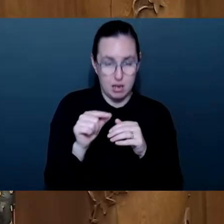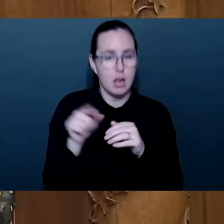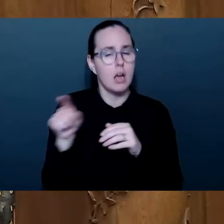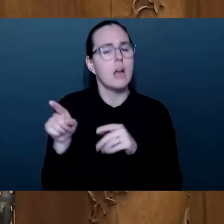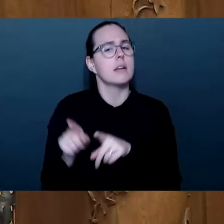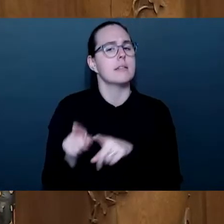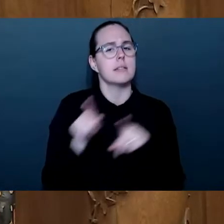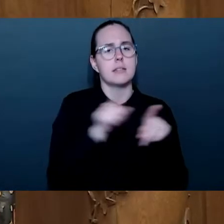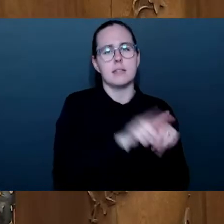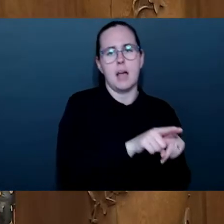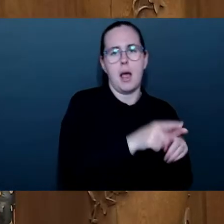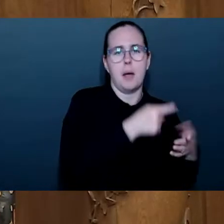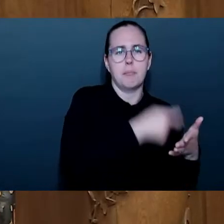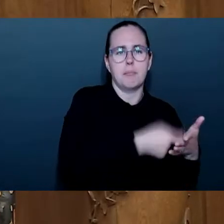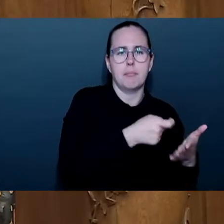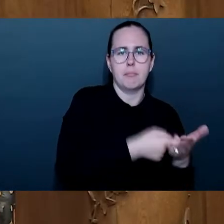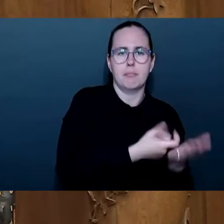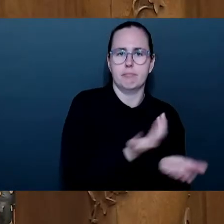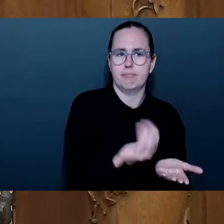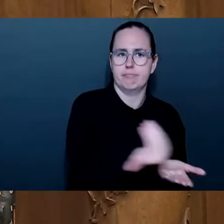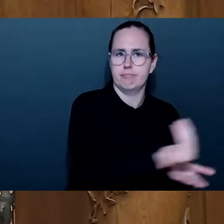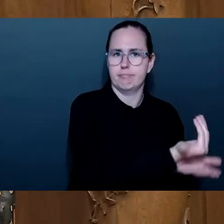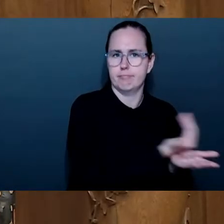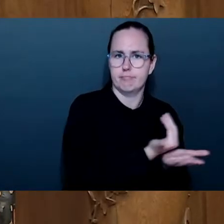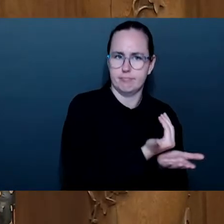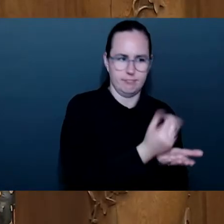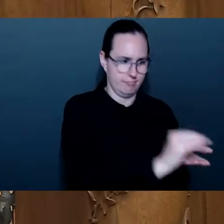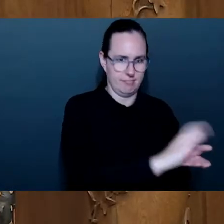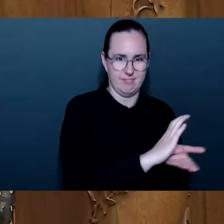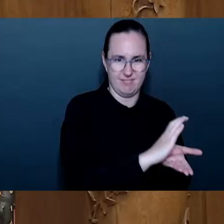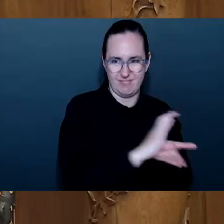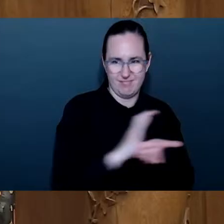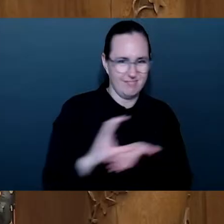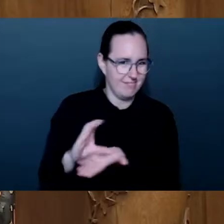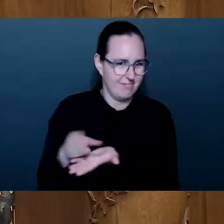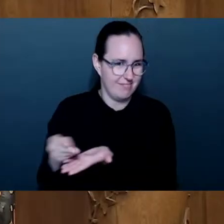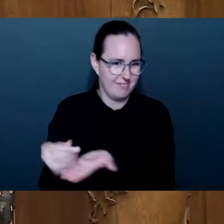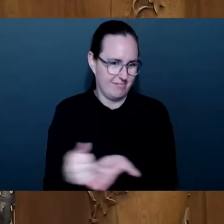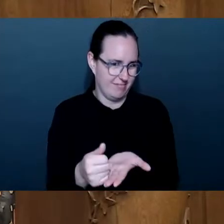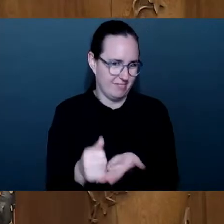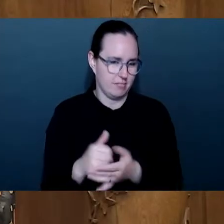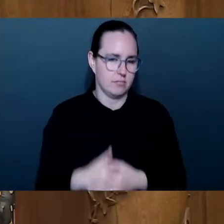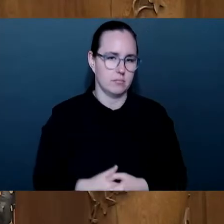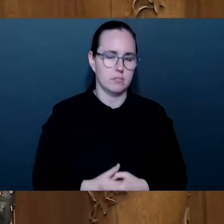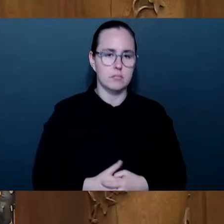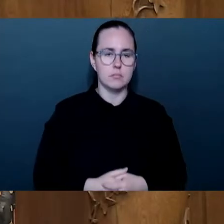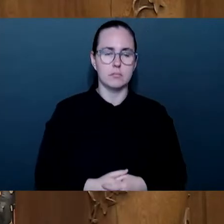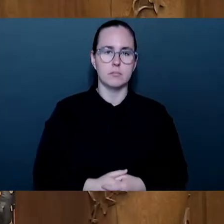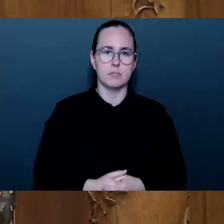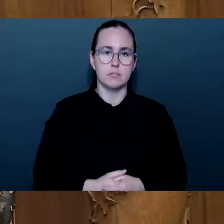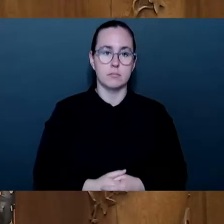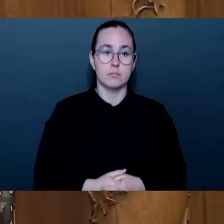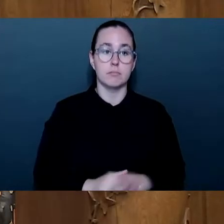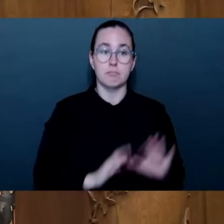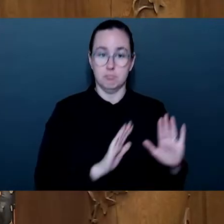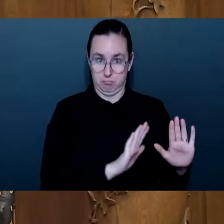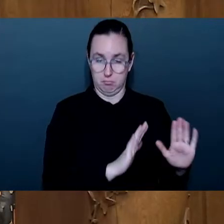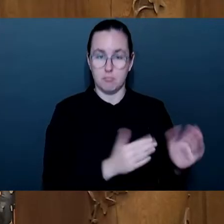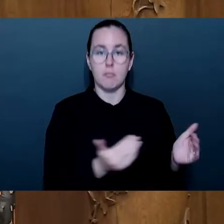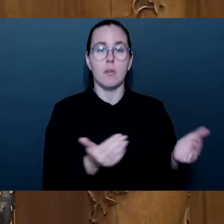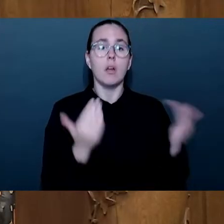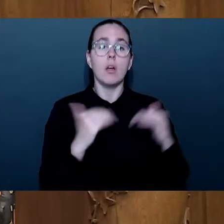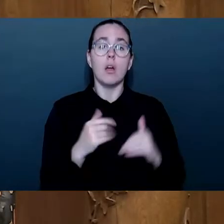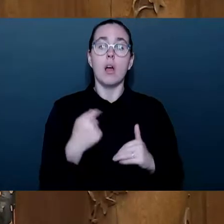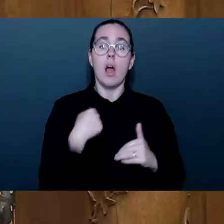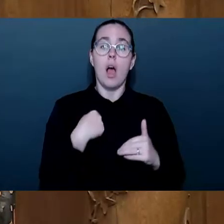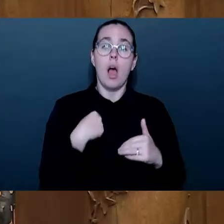unquote. Next, the Chair will offer guidance on the application on Standing Order 76, which provides, and